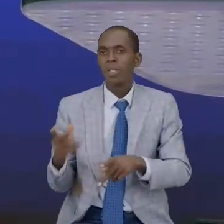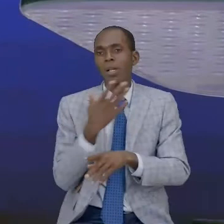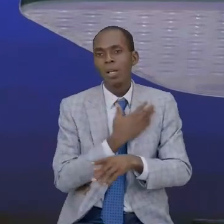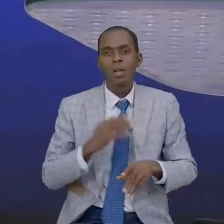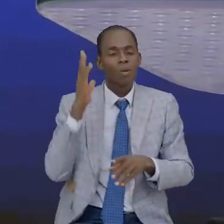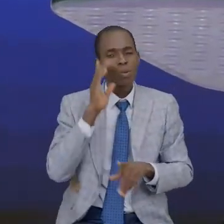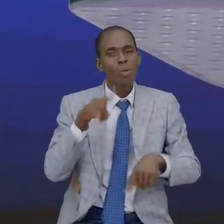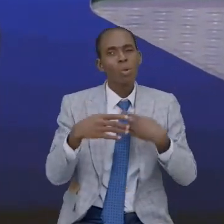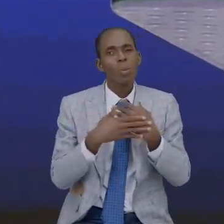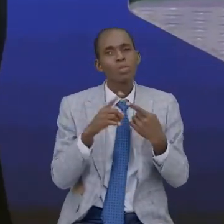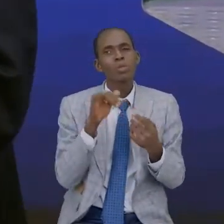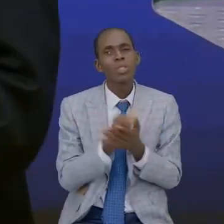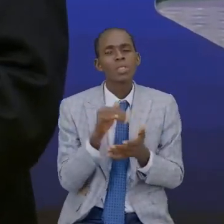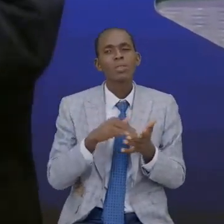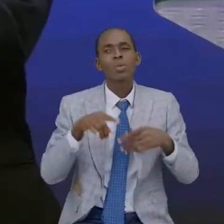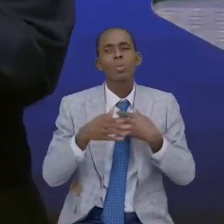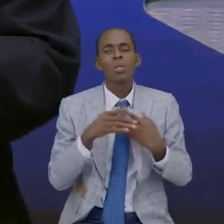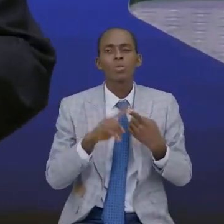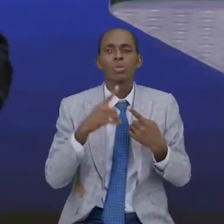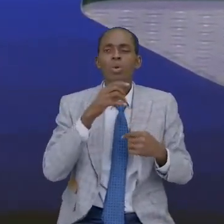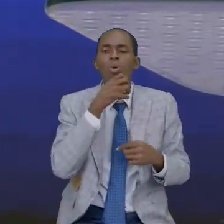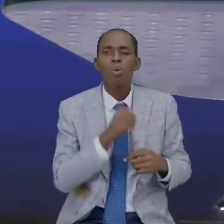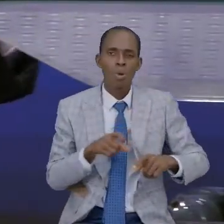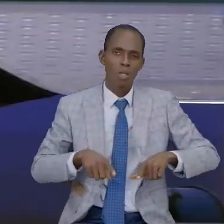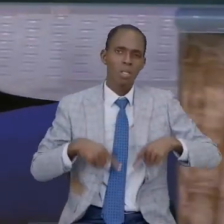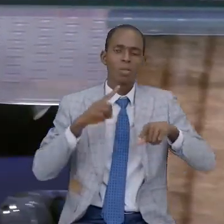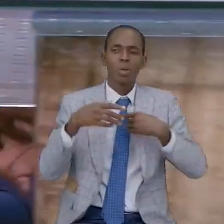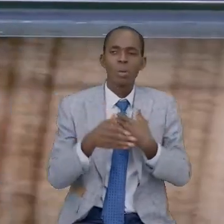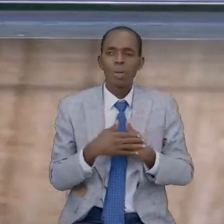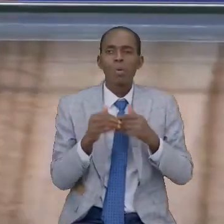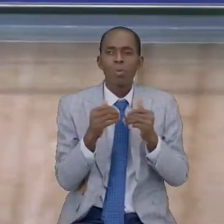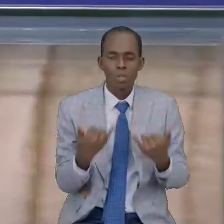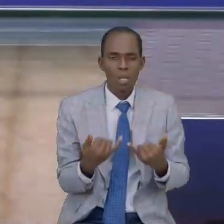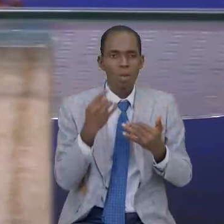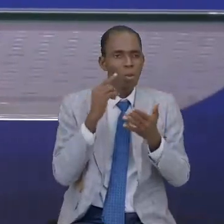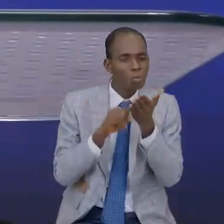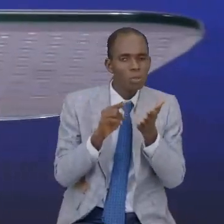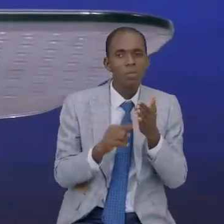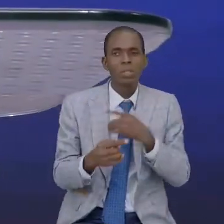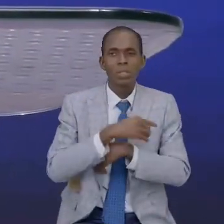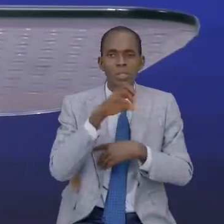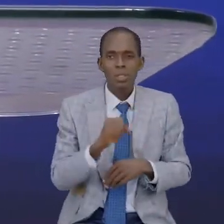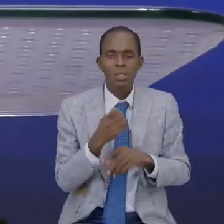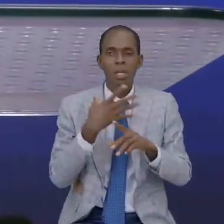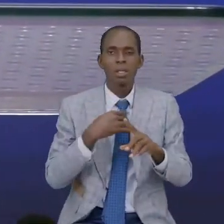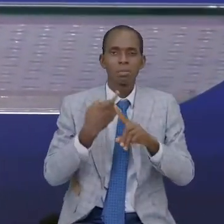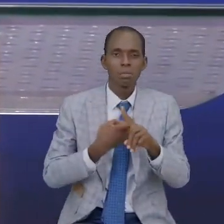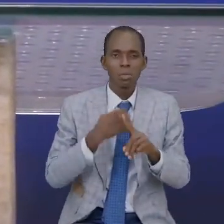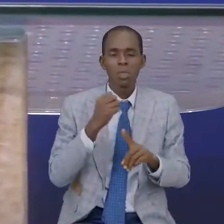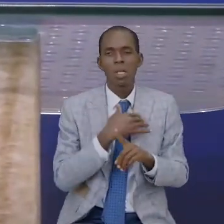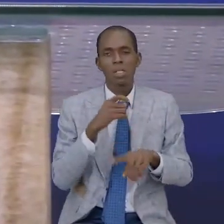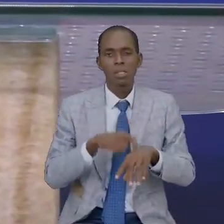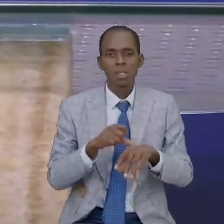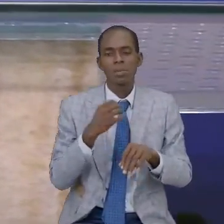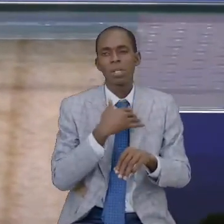go back to that again, we're going back to the old life. We're going back. We now observe days and months and